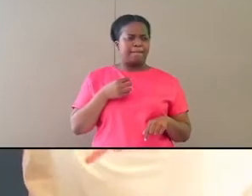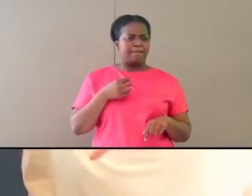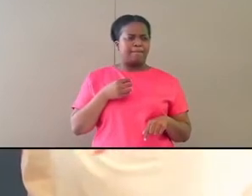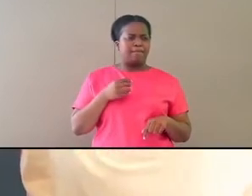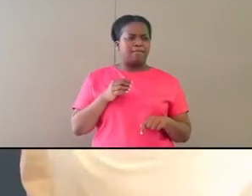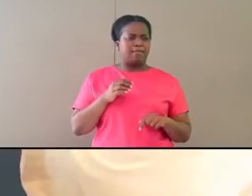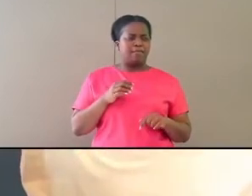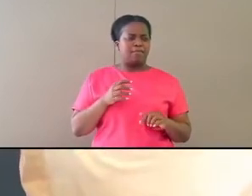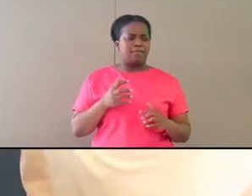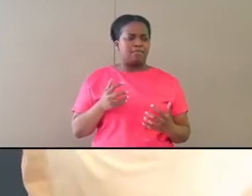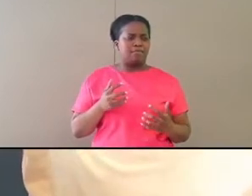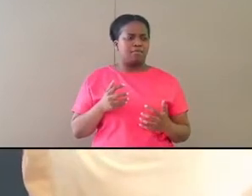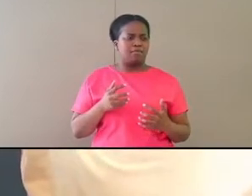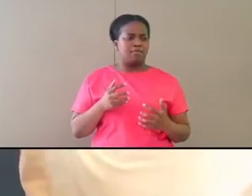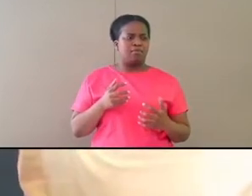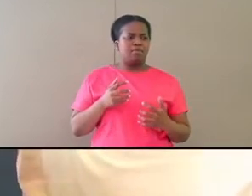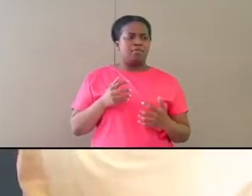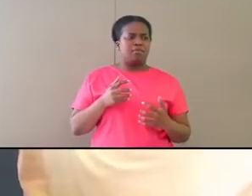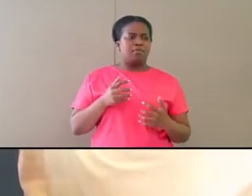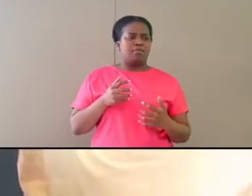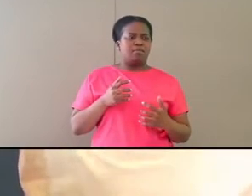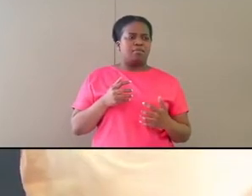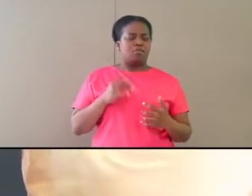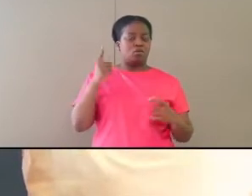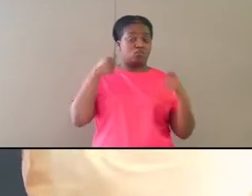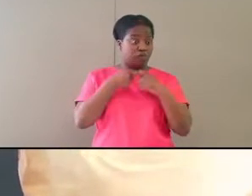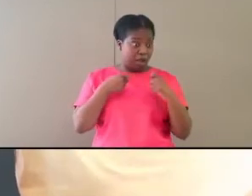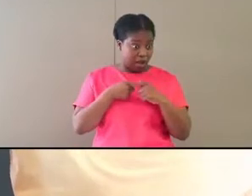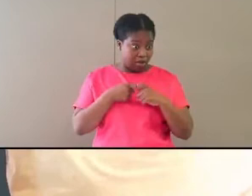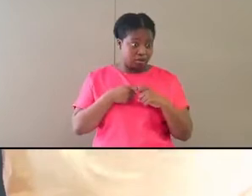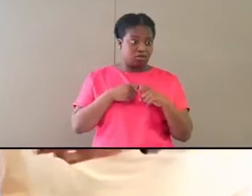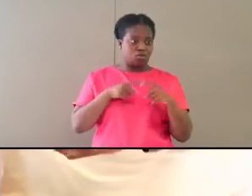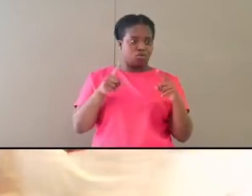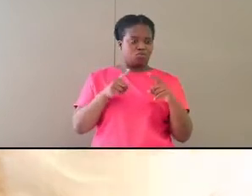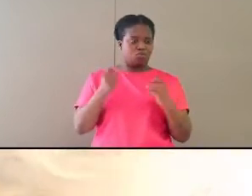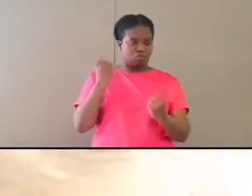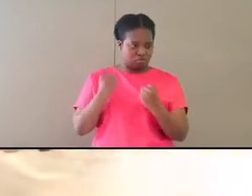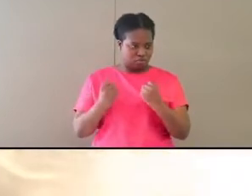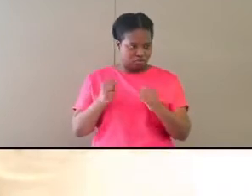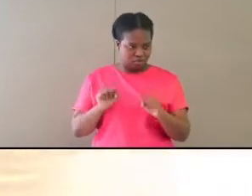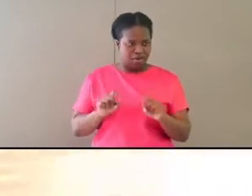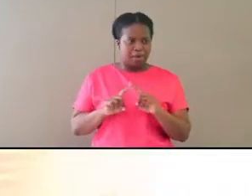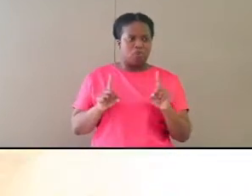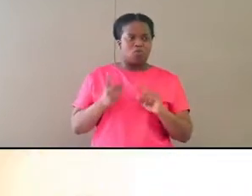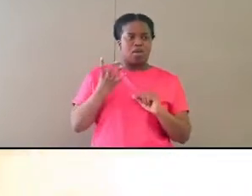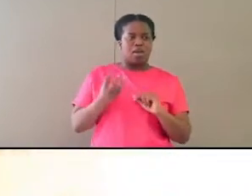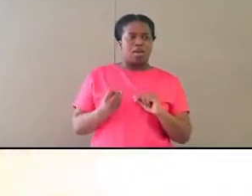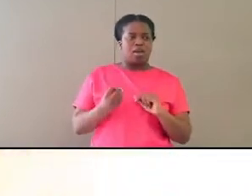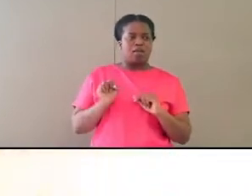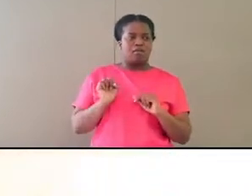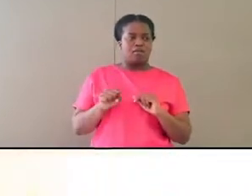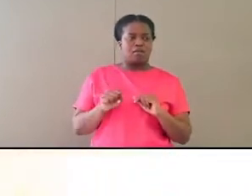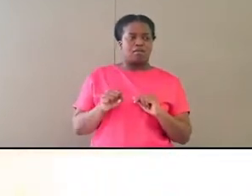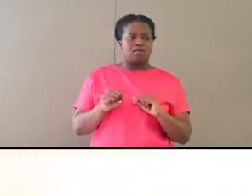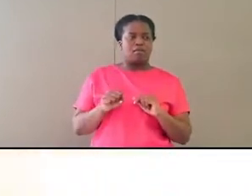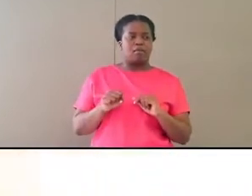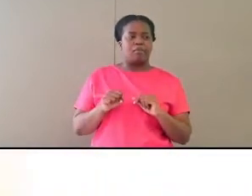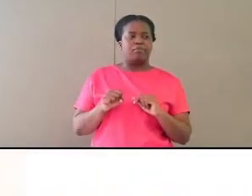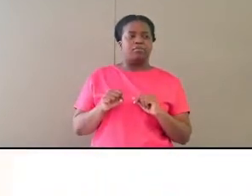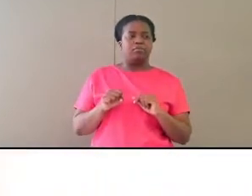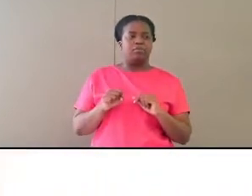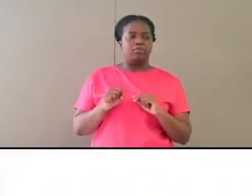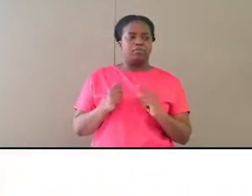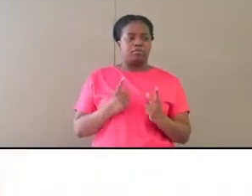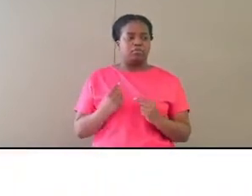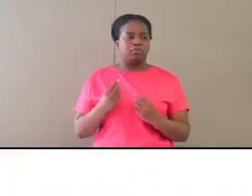forge partnerships is not to fight, not to argue, not to take each other on, blah, blah, blah. We all have our respective responsibilities and what we have to do,